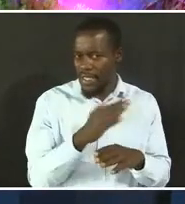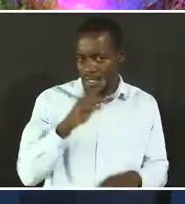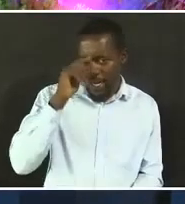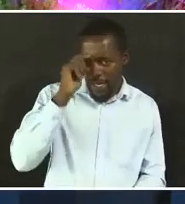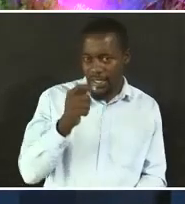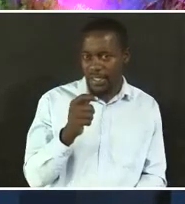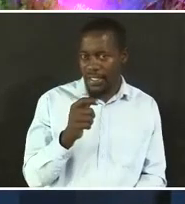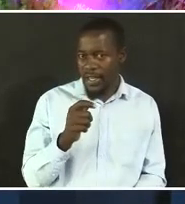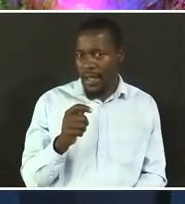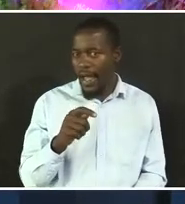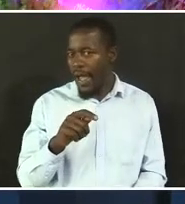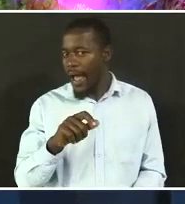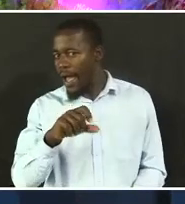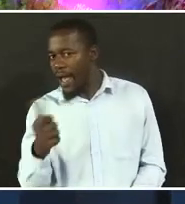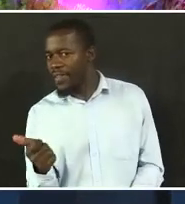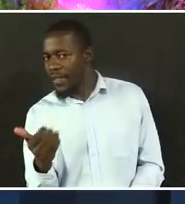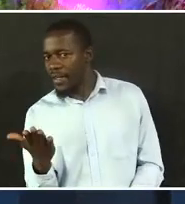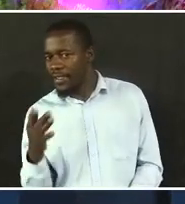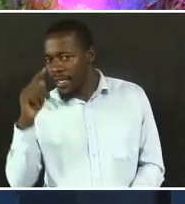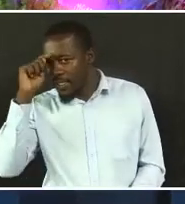What other thing?